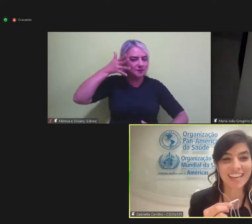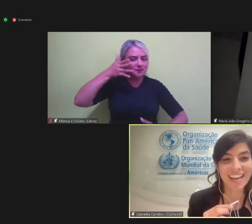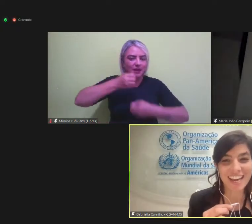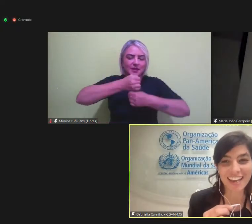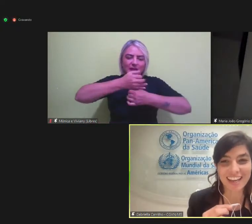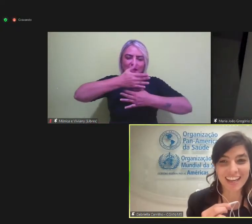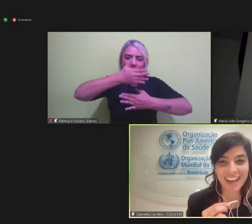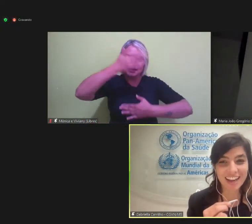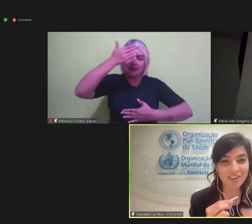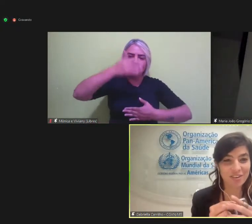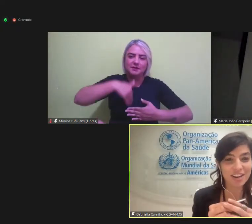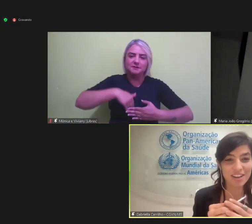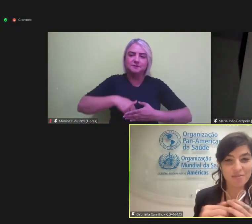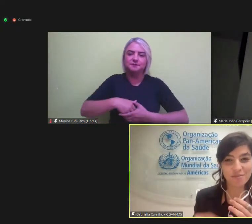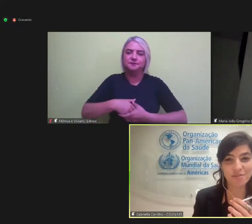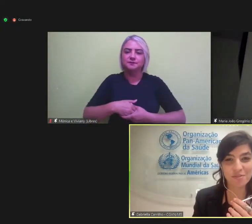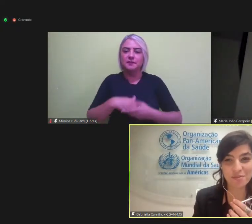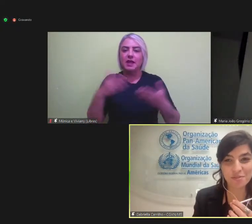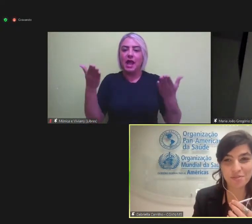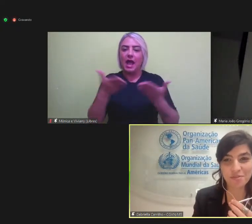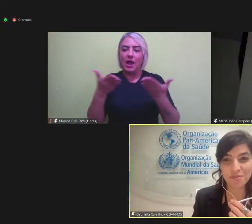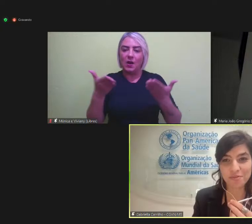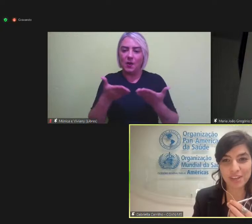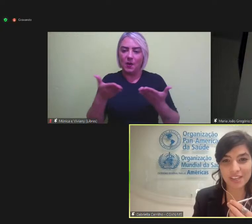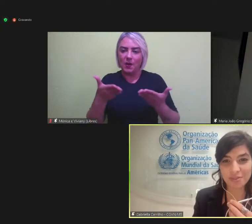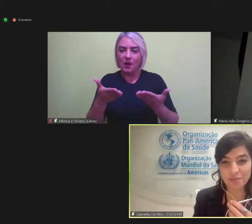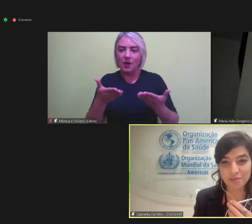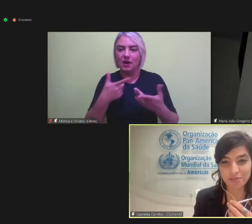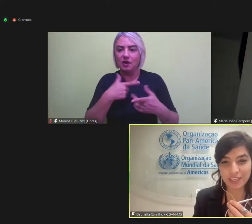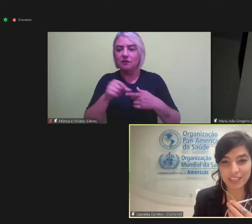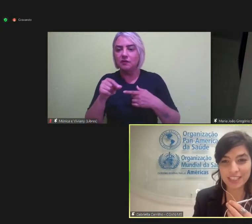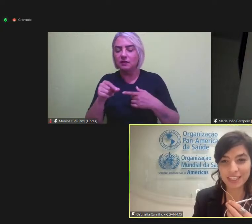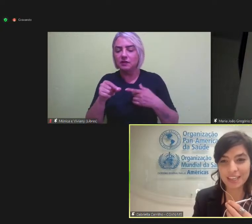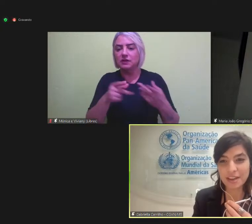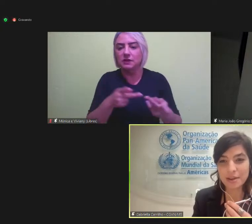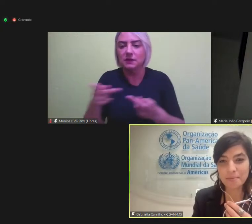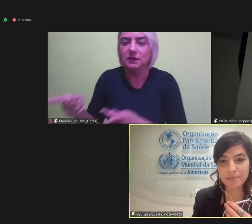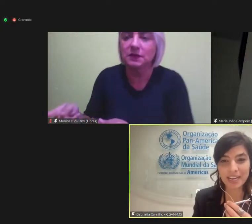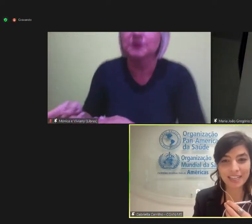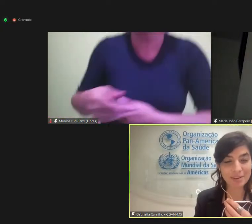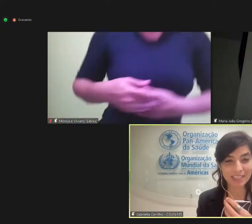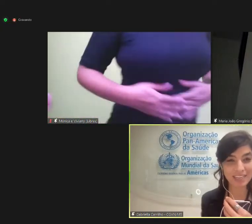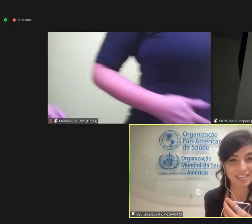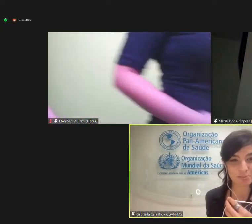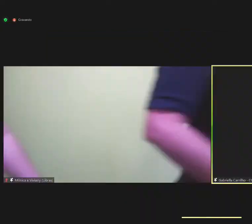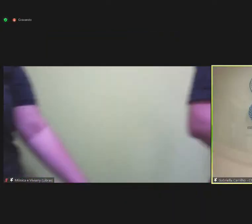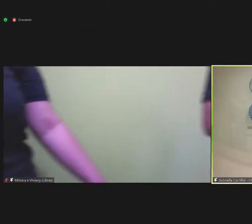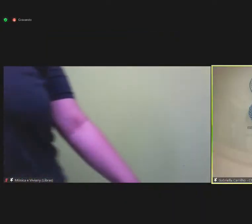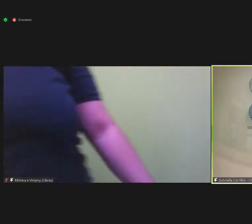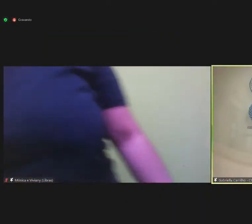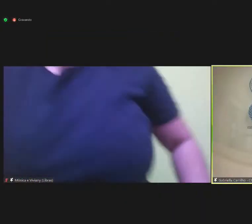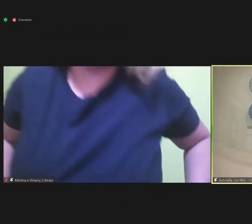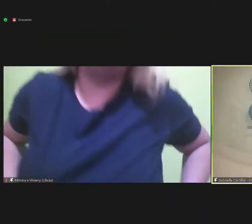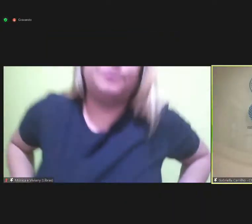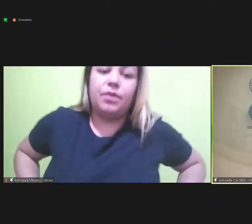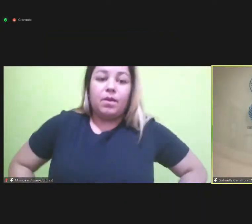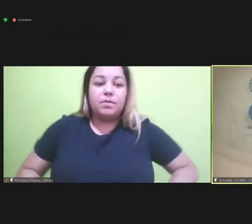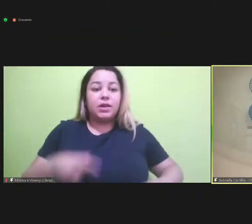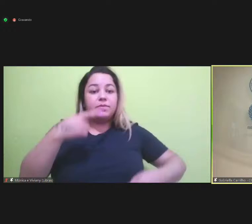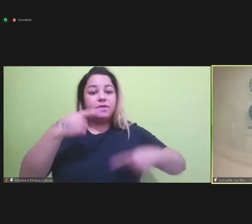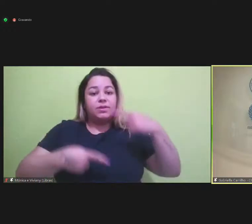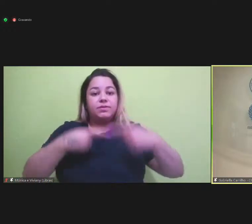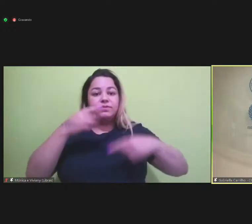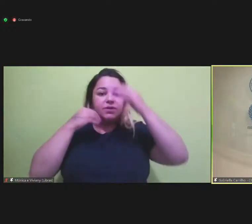here. Your speech was very good. So now I'm going to make the invitation to debate